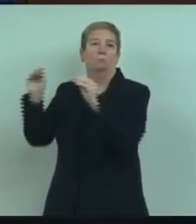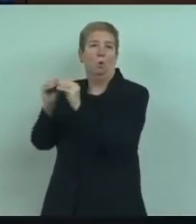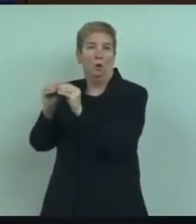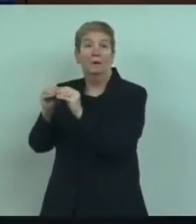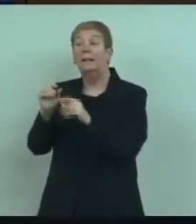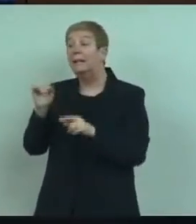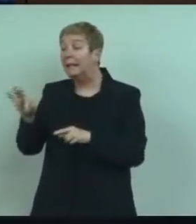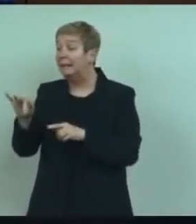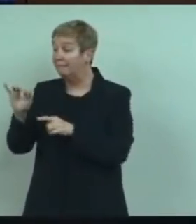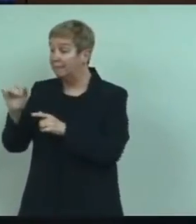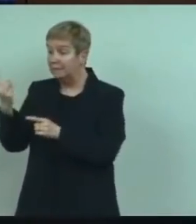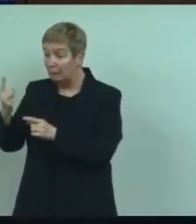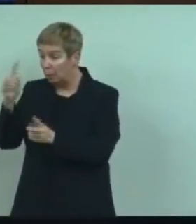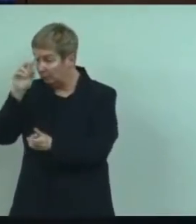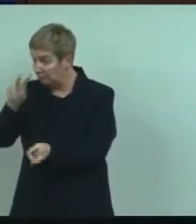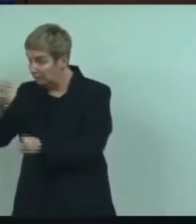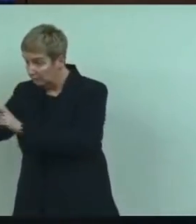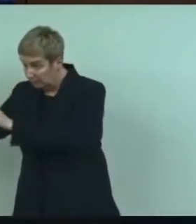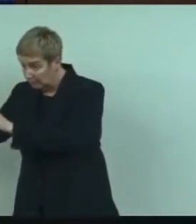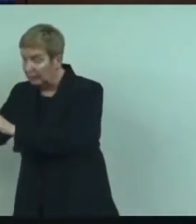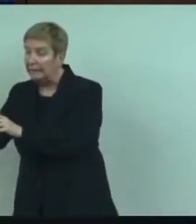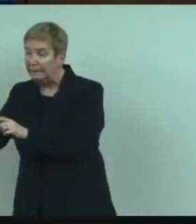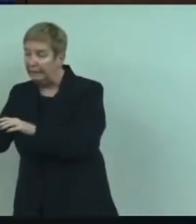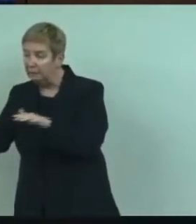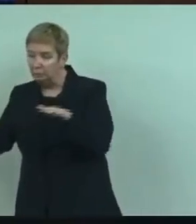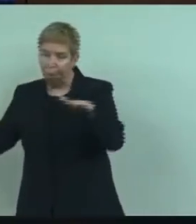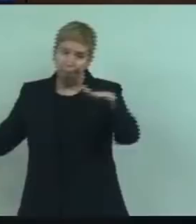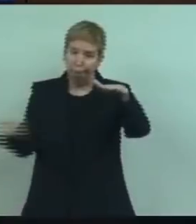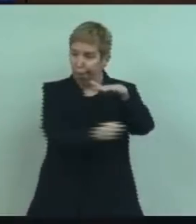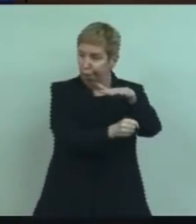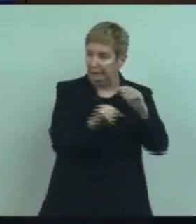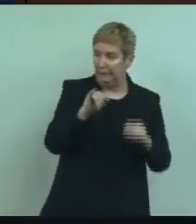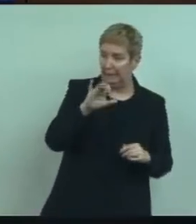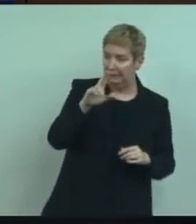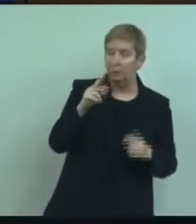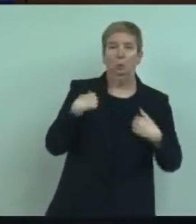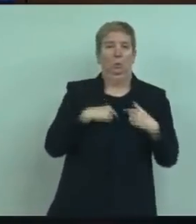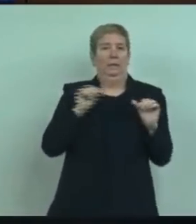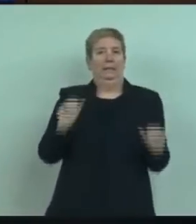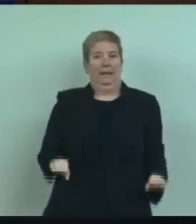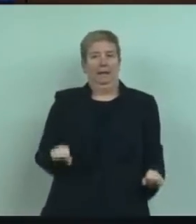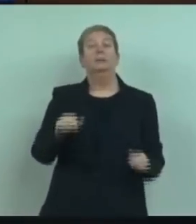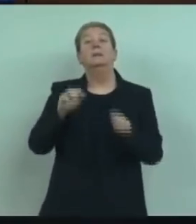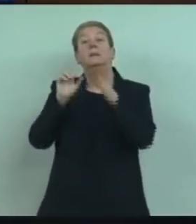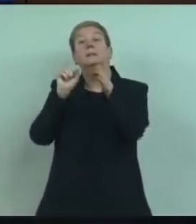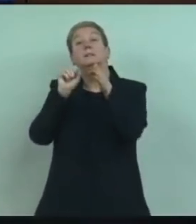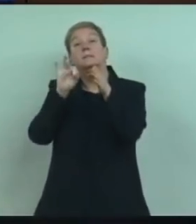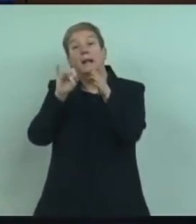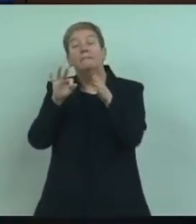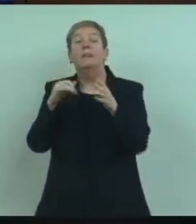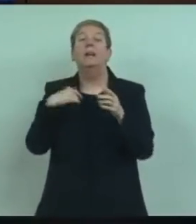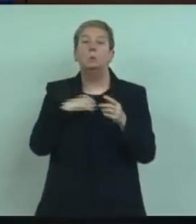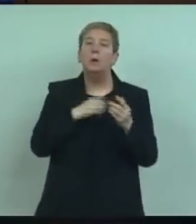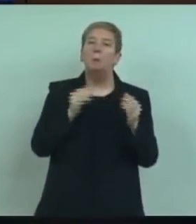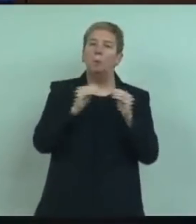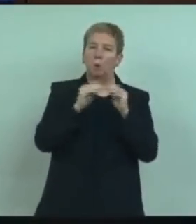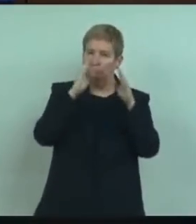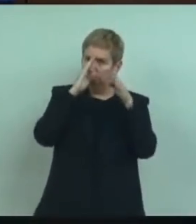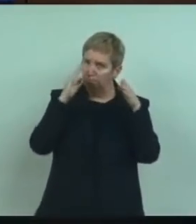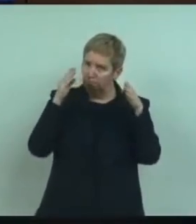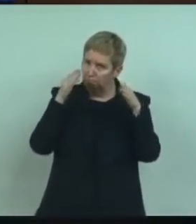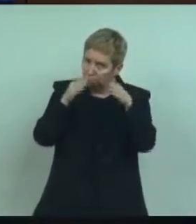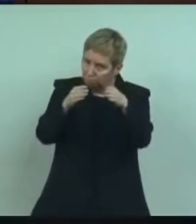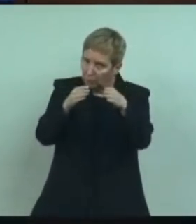further isolated, that we can do that. In the Santa Fe facility that we are spending a little more focused time